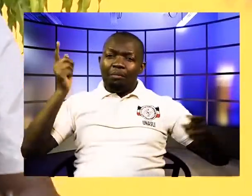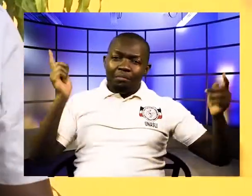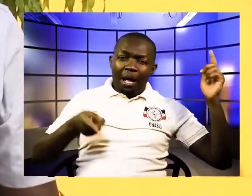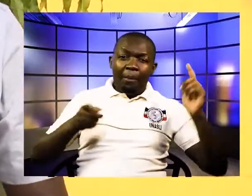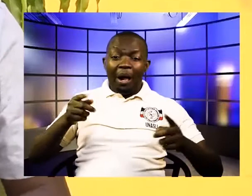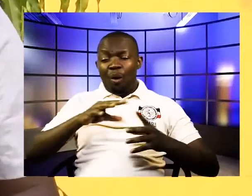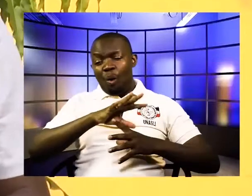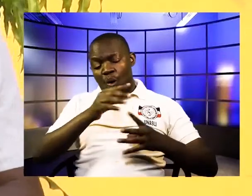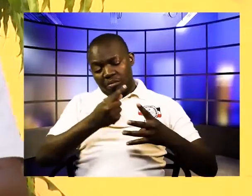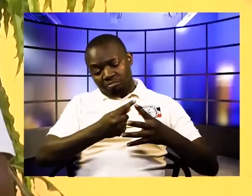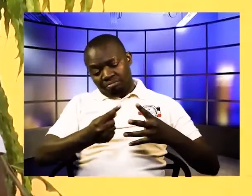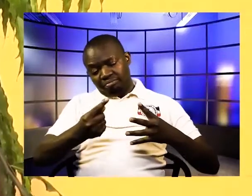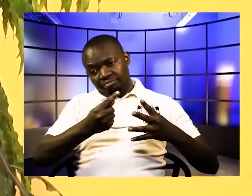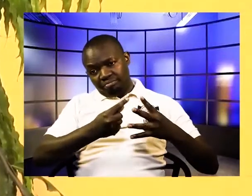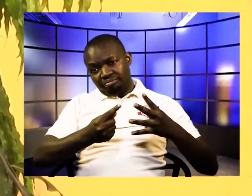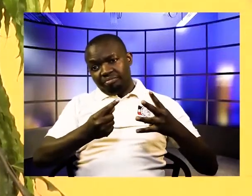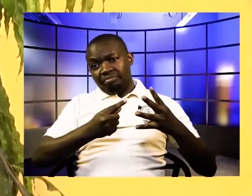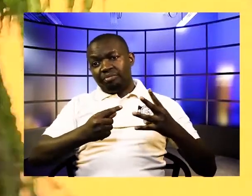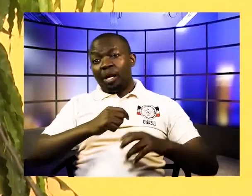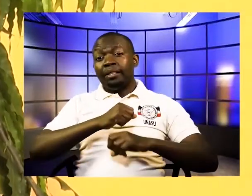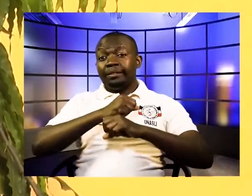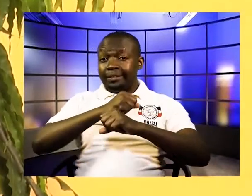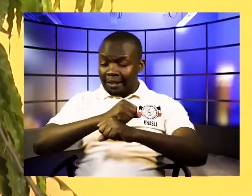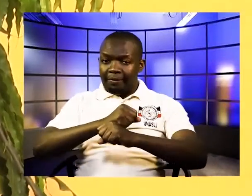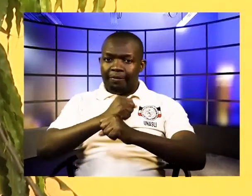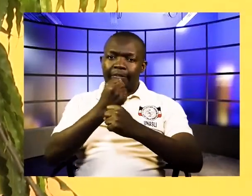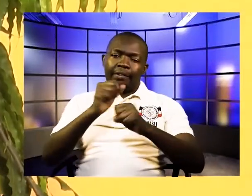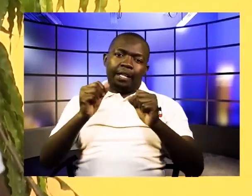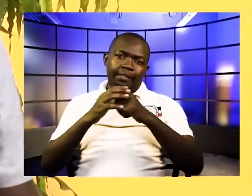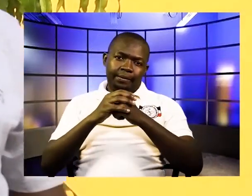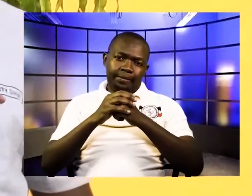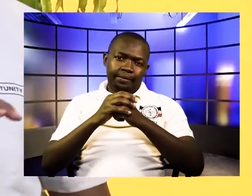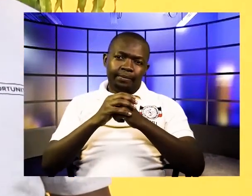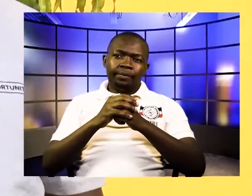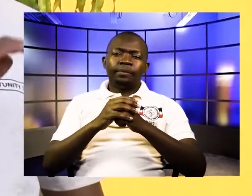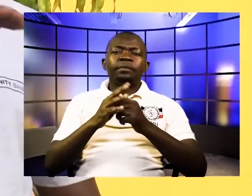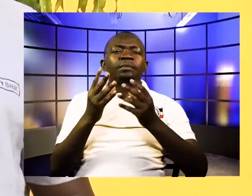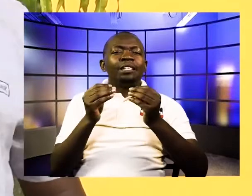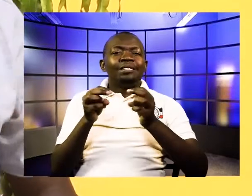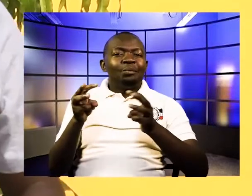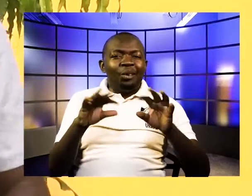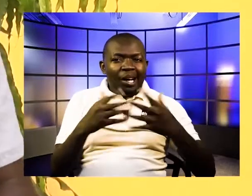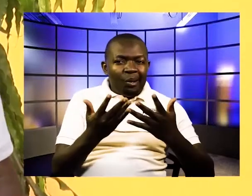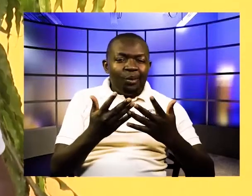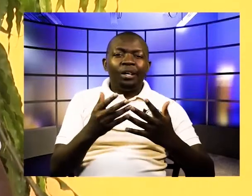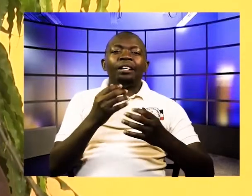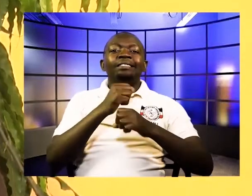have resulted into what we call safeguarding. In simple terms, safeguarding is just protection.